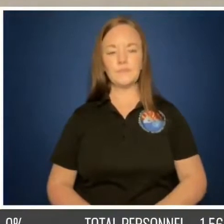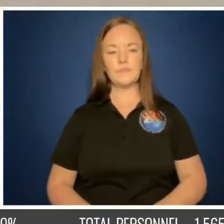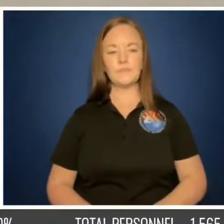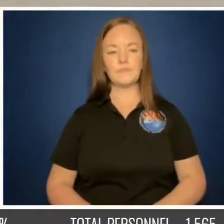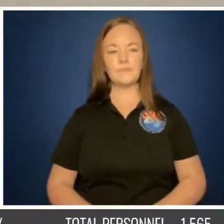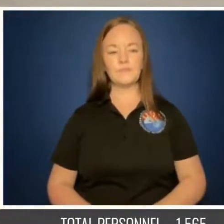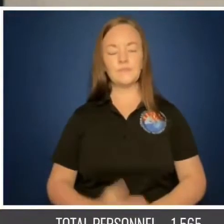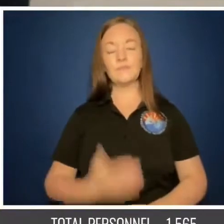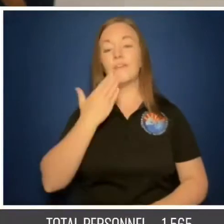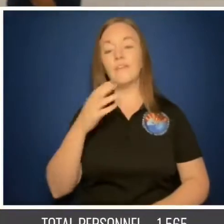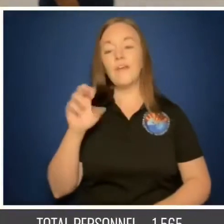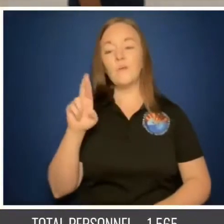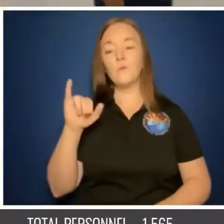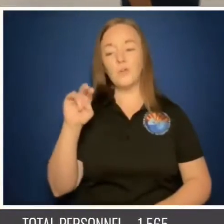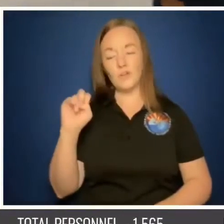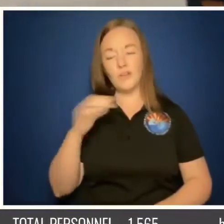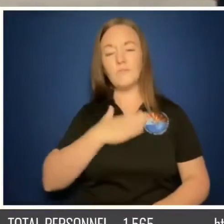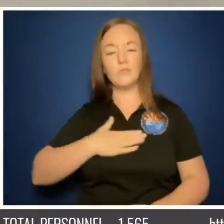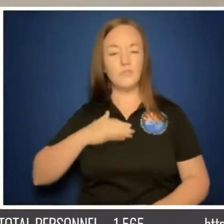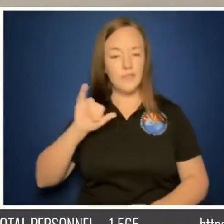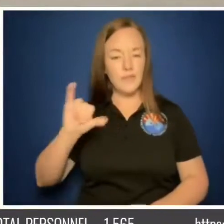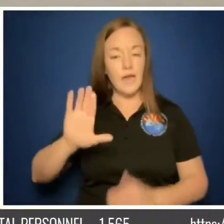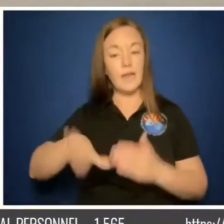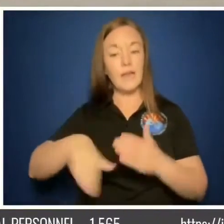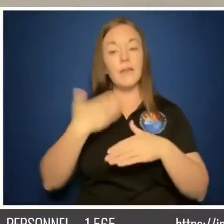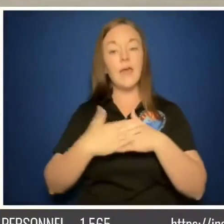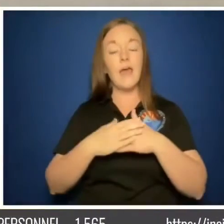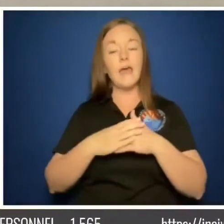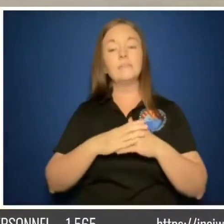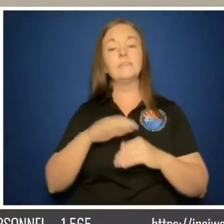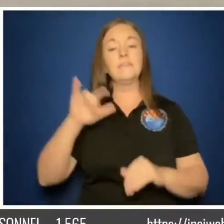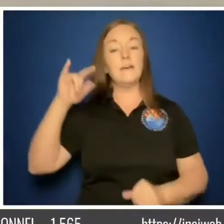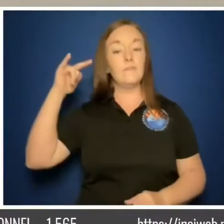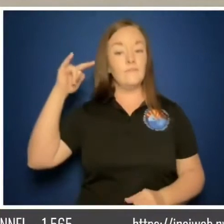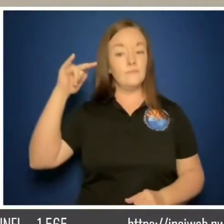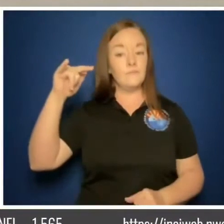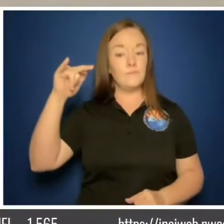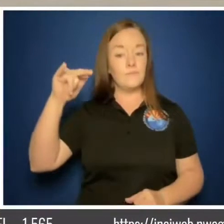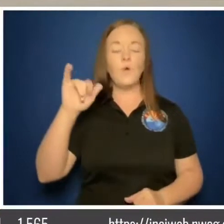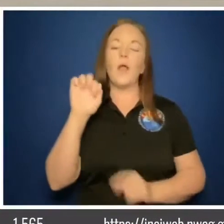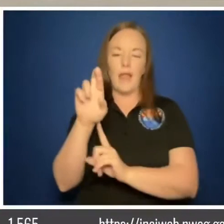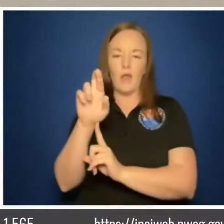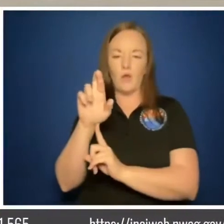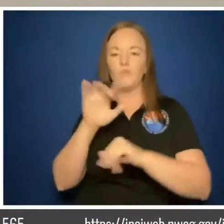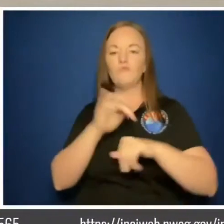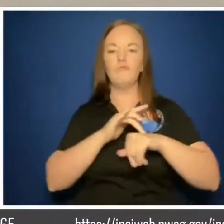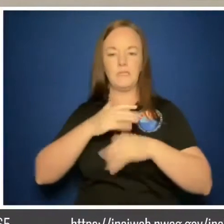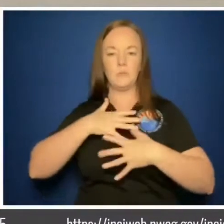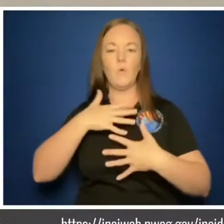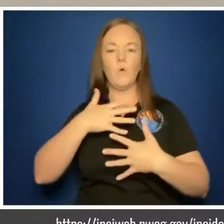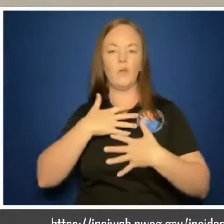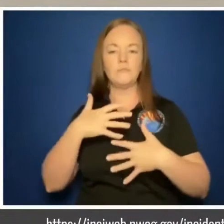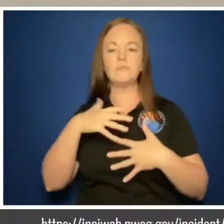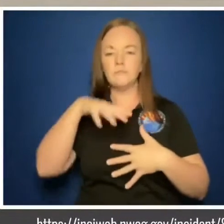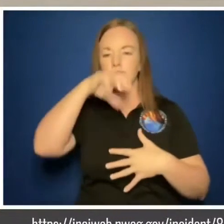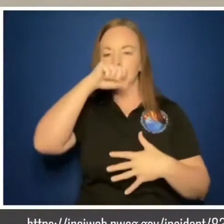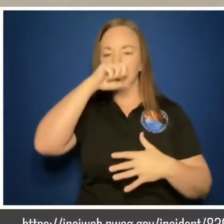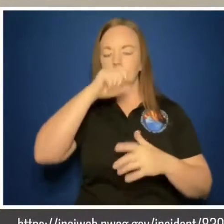Thank you, Ernie. I appreciate that. Next up, we're going to have our resource advisor, our air resource advisor, which is going to be Lee Tarnay.